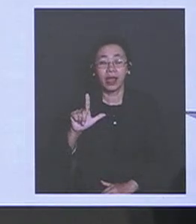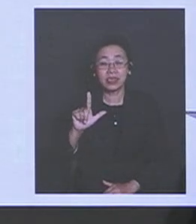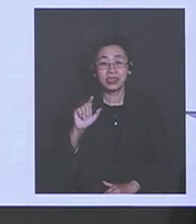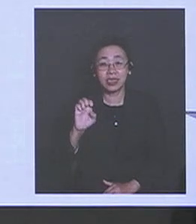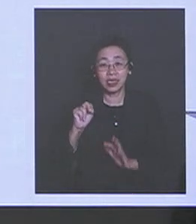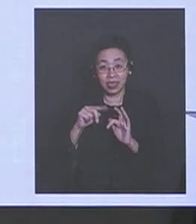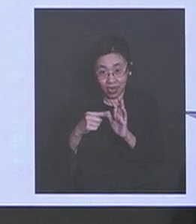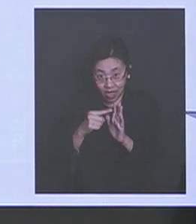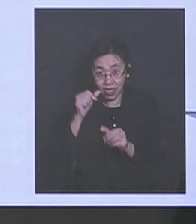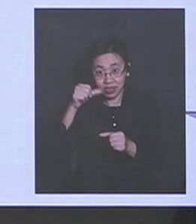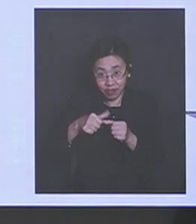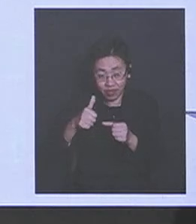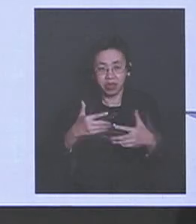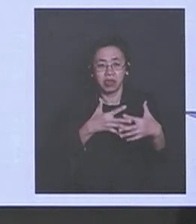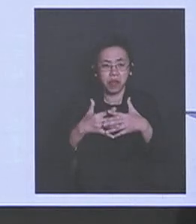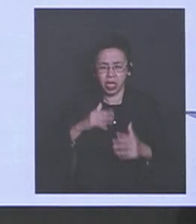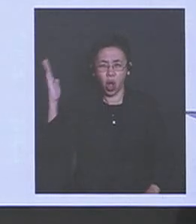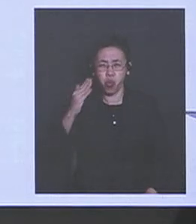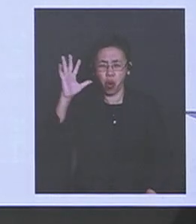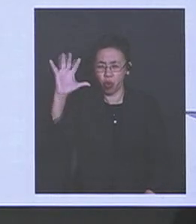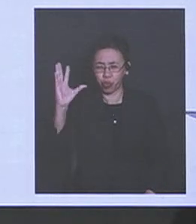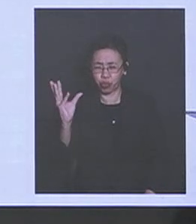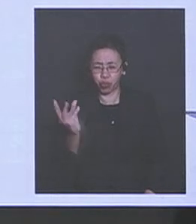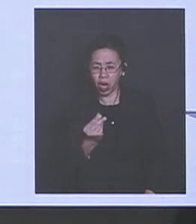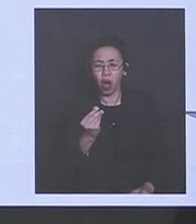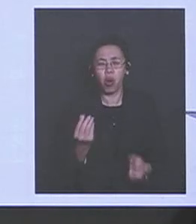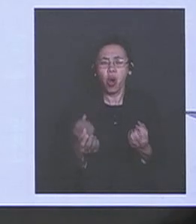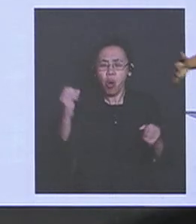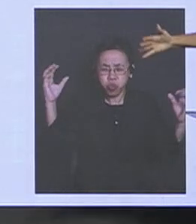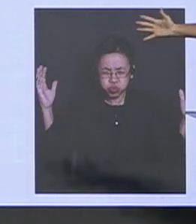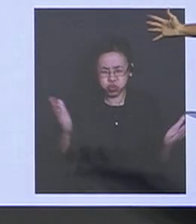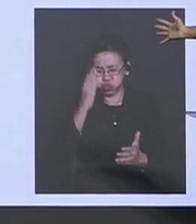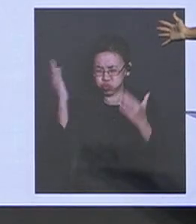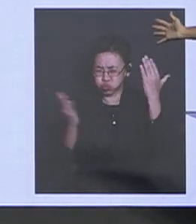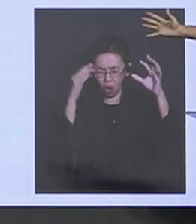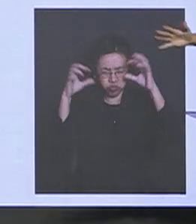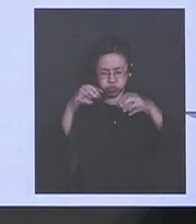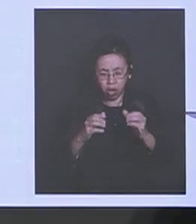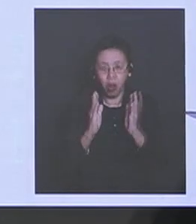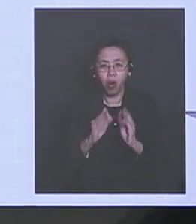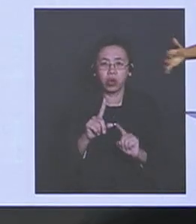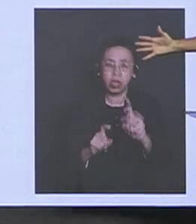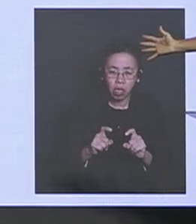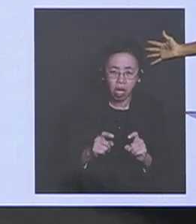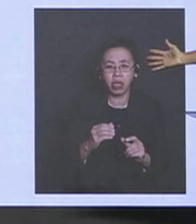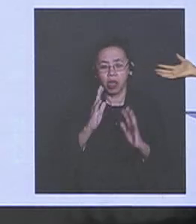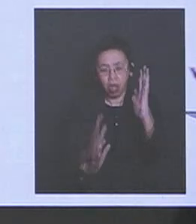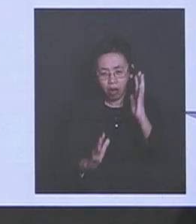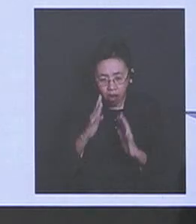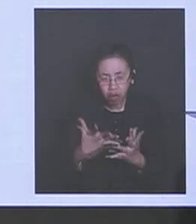lost a lot of lives, and their temporary solution was putting trailers in a parking lot, surface parking lot. Well,